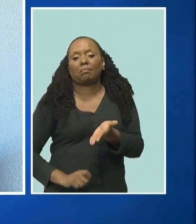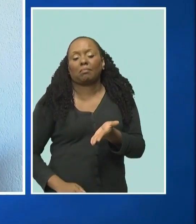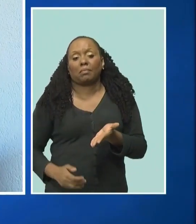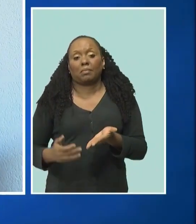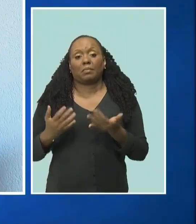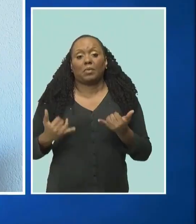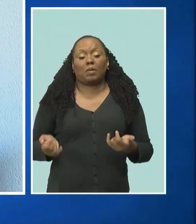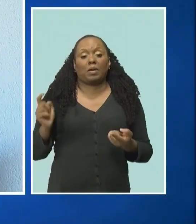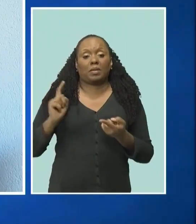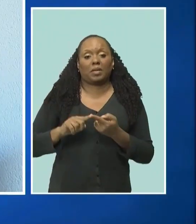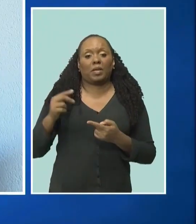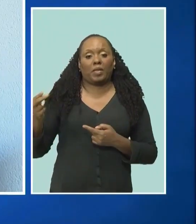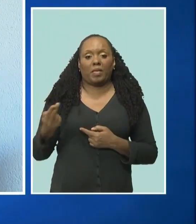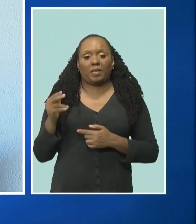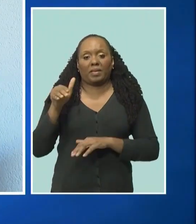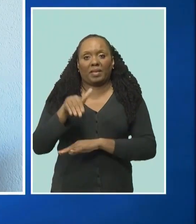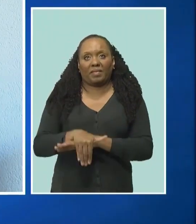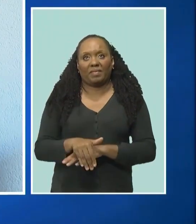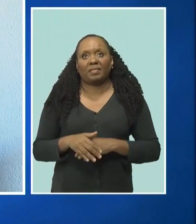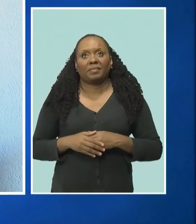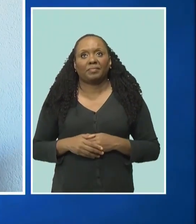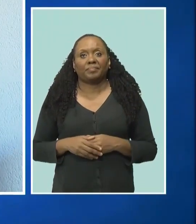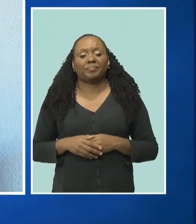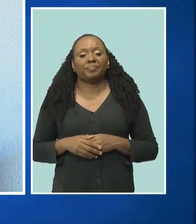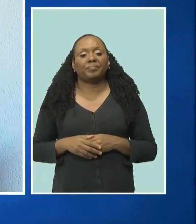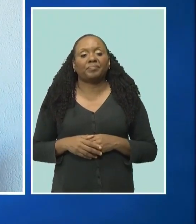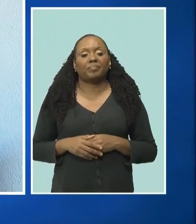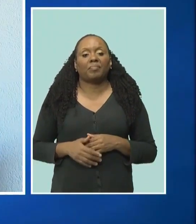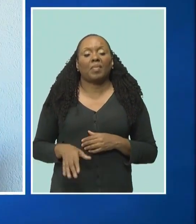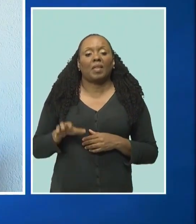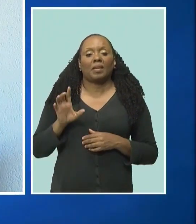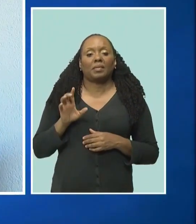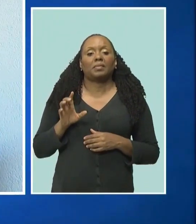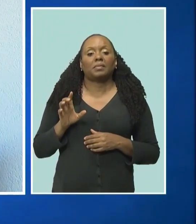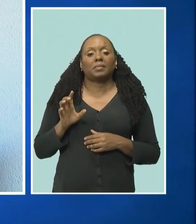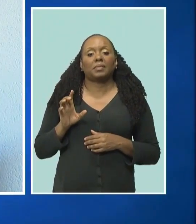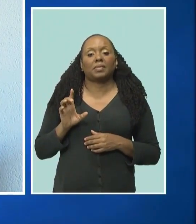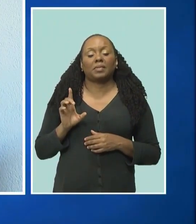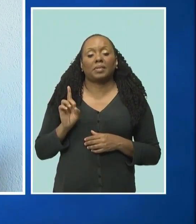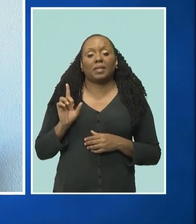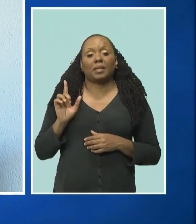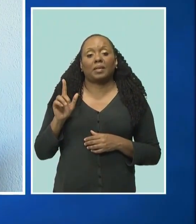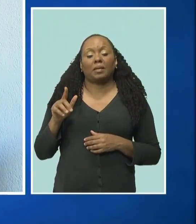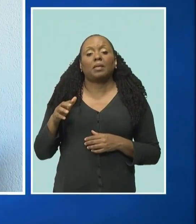The lying in state at Democratic Labour Party headquarters in George Street will be